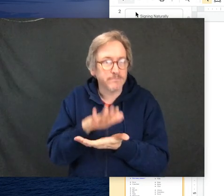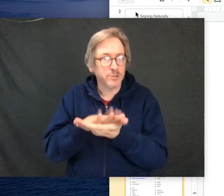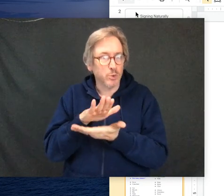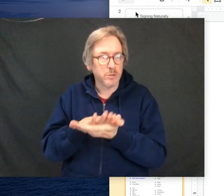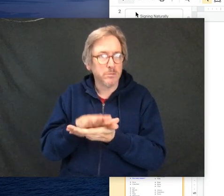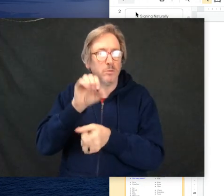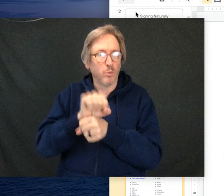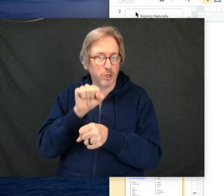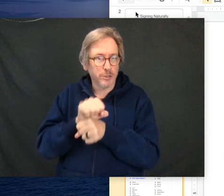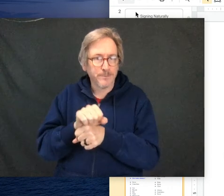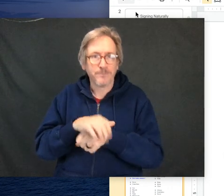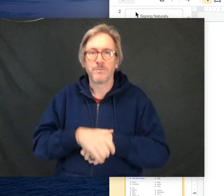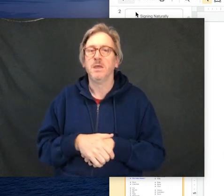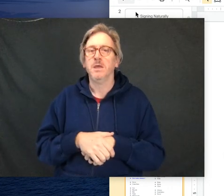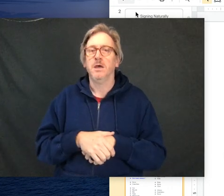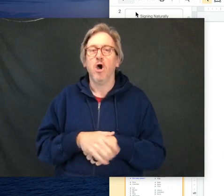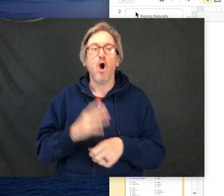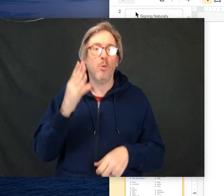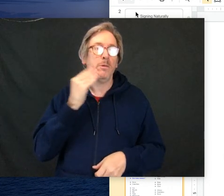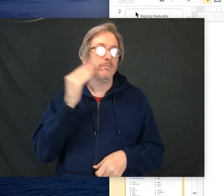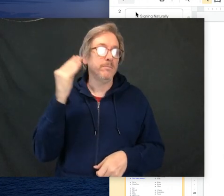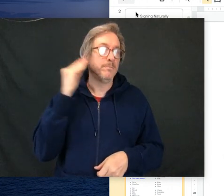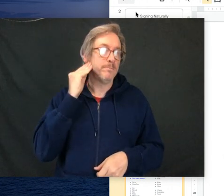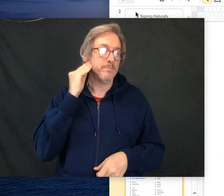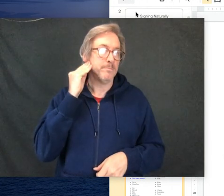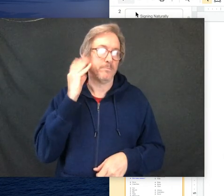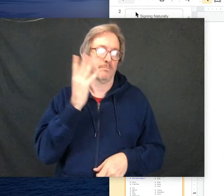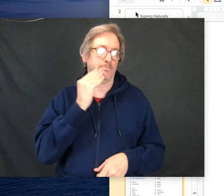right? School, work. Home,